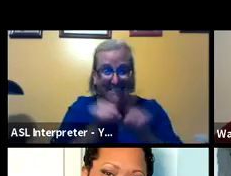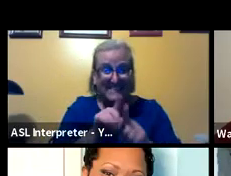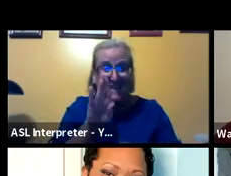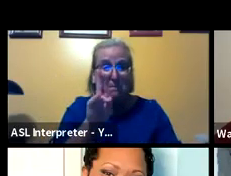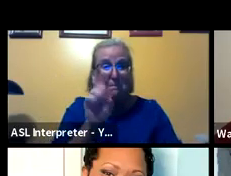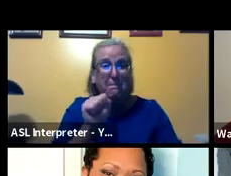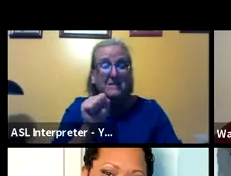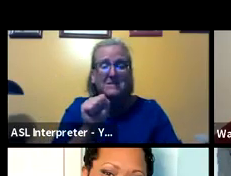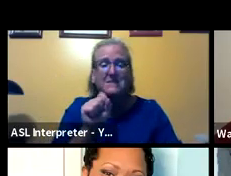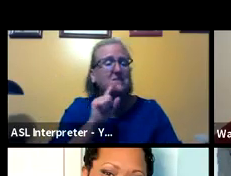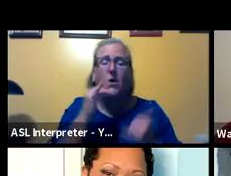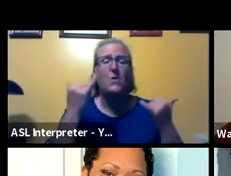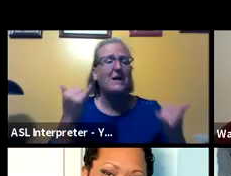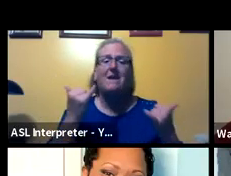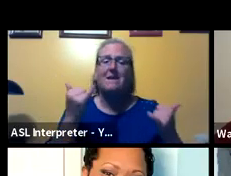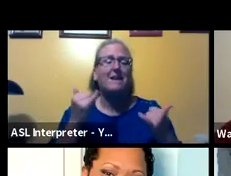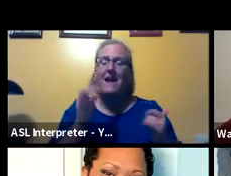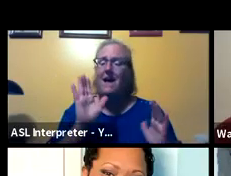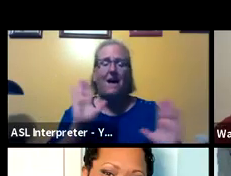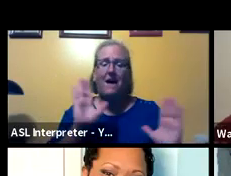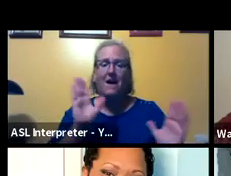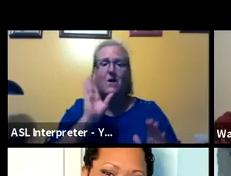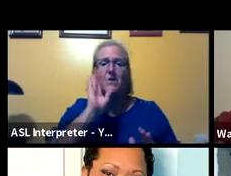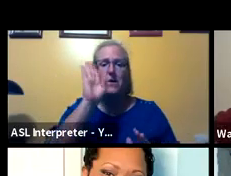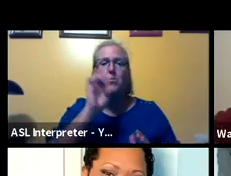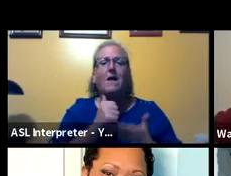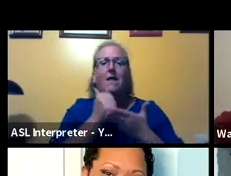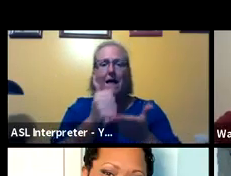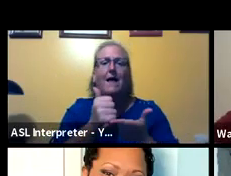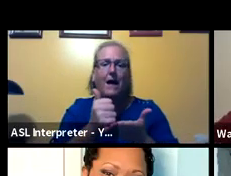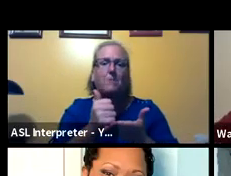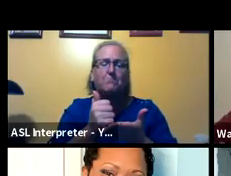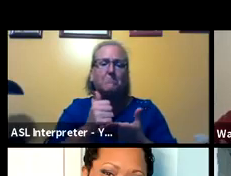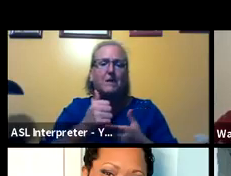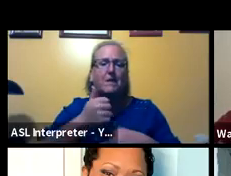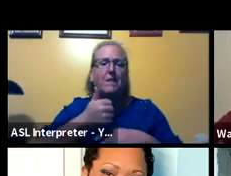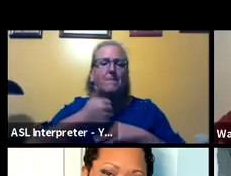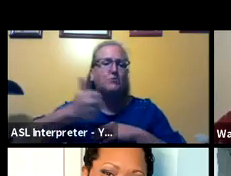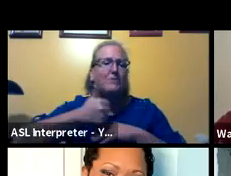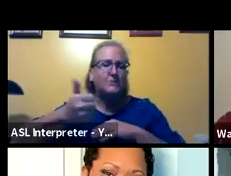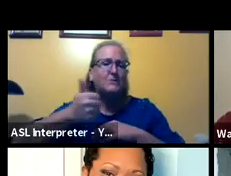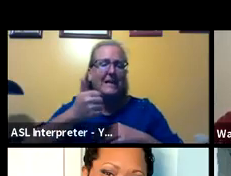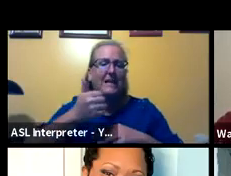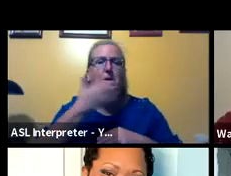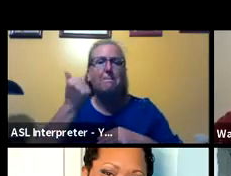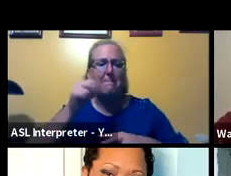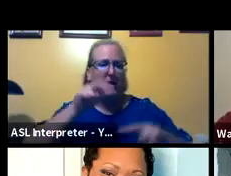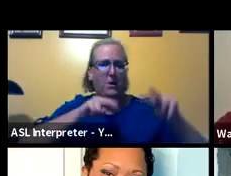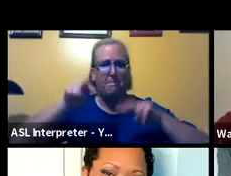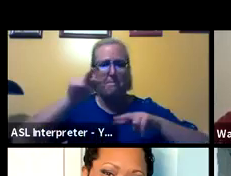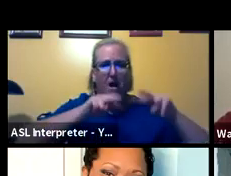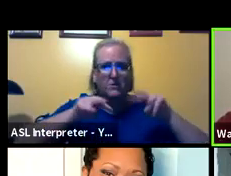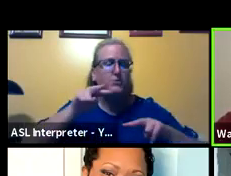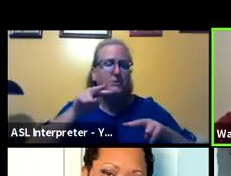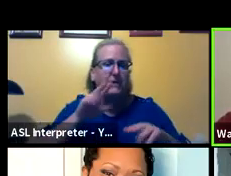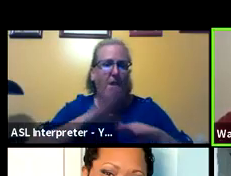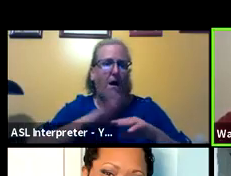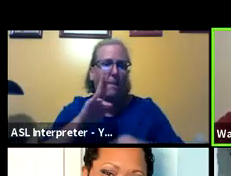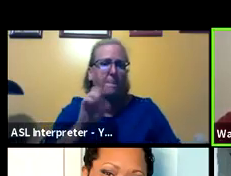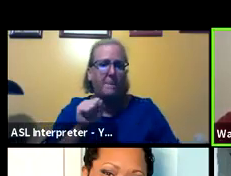so this time, it assists our transportation staff with better monitoring and supervision on the bus.